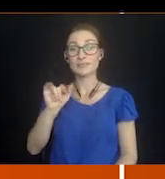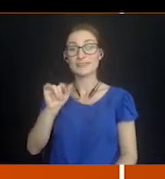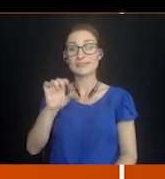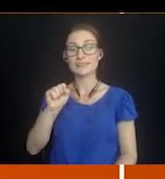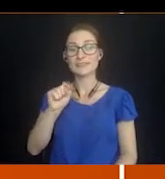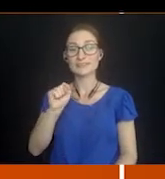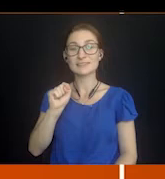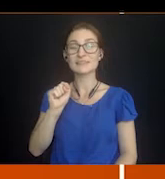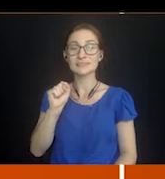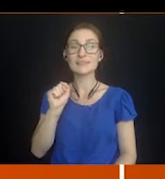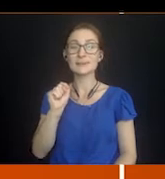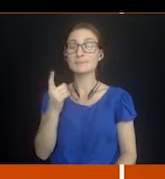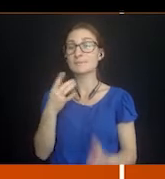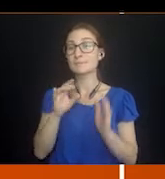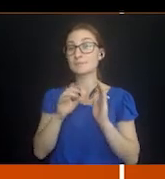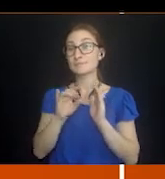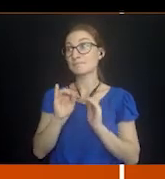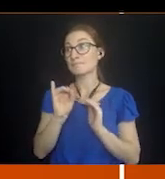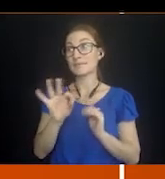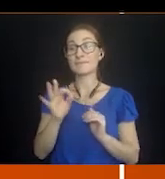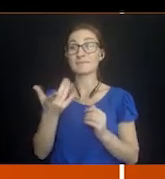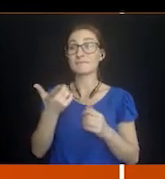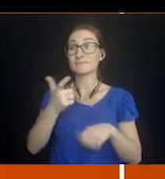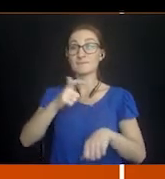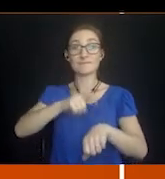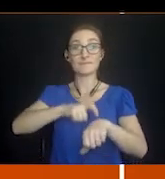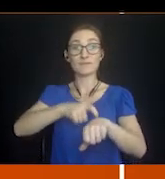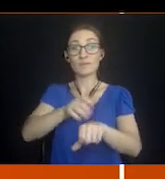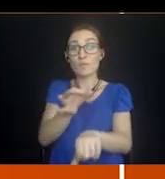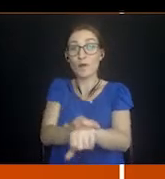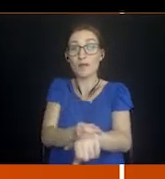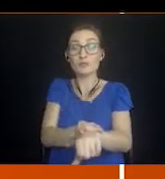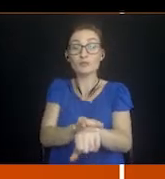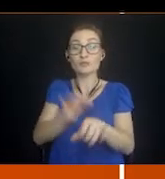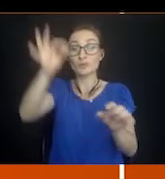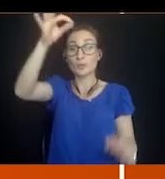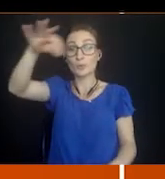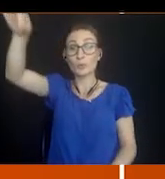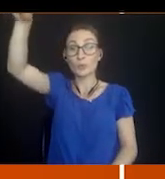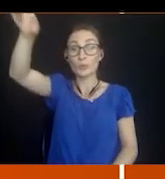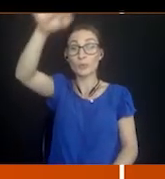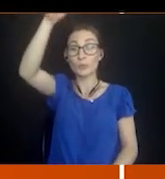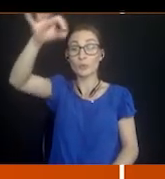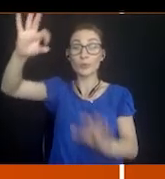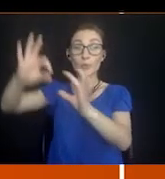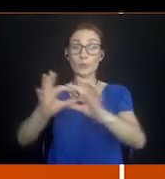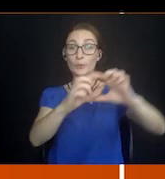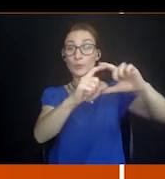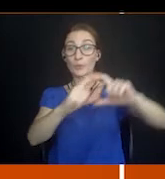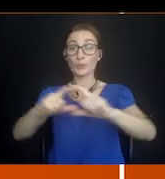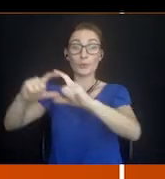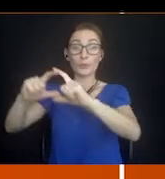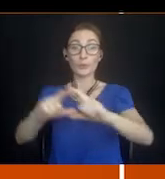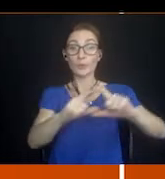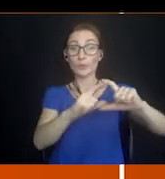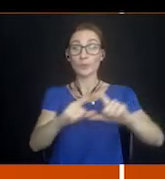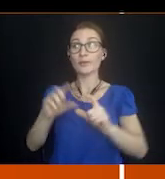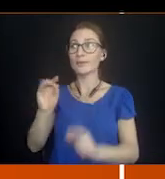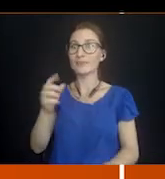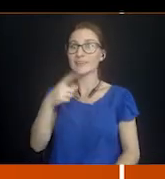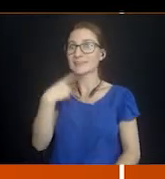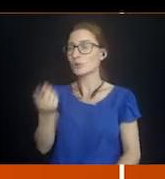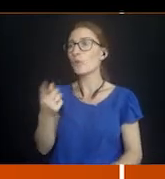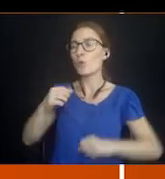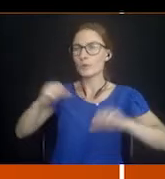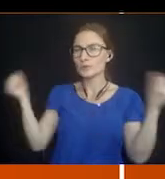a hypnotist, if they got you to look at a swinging watch and they tell you that you're freezing cold, even if the room